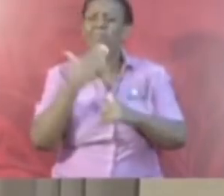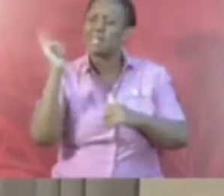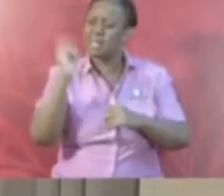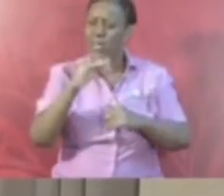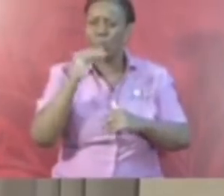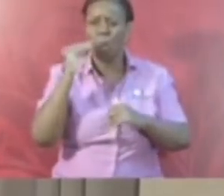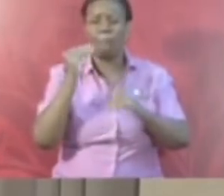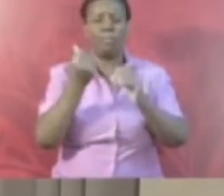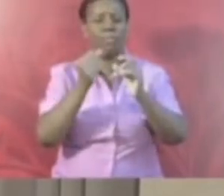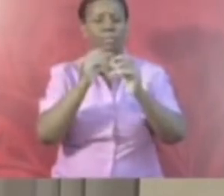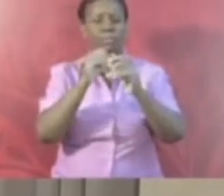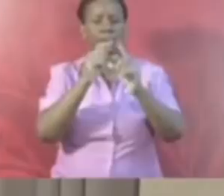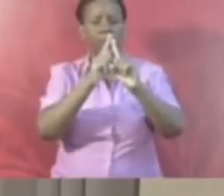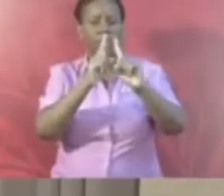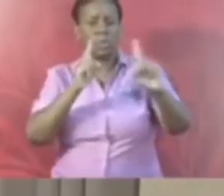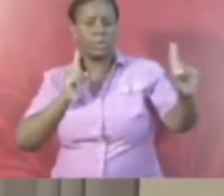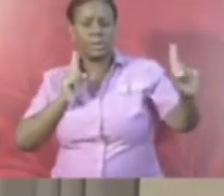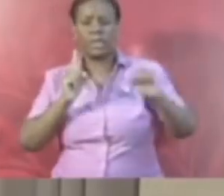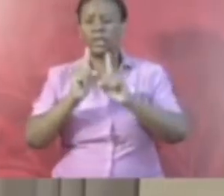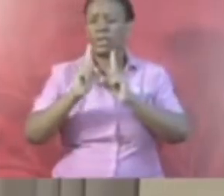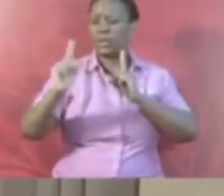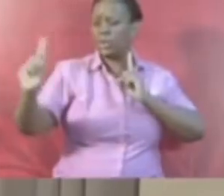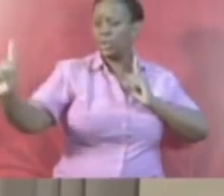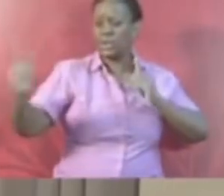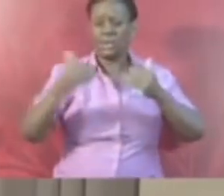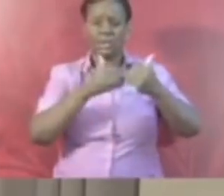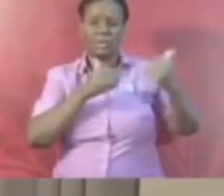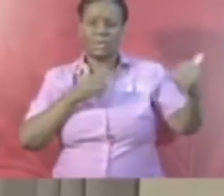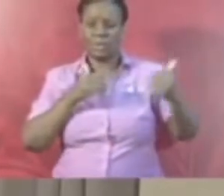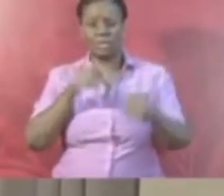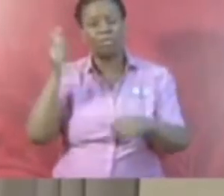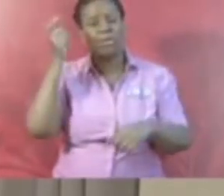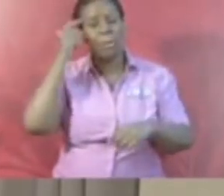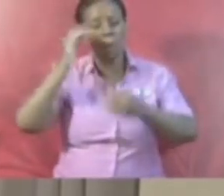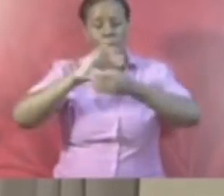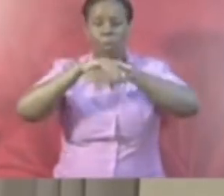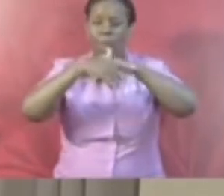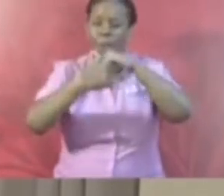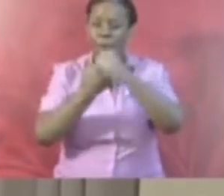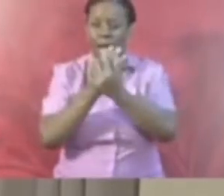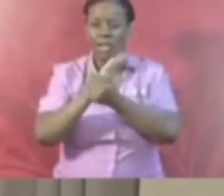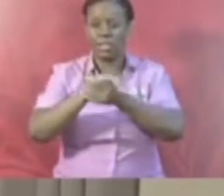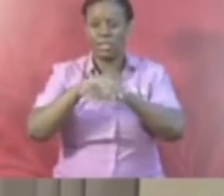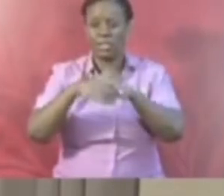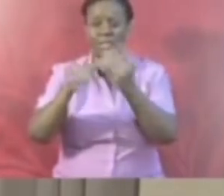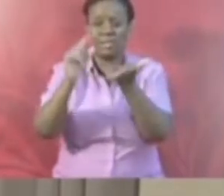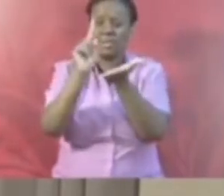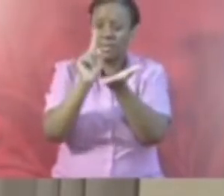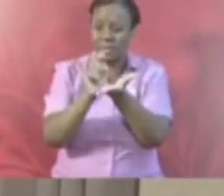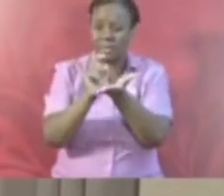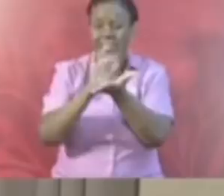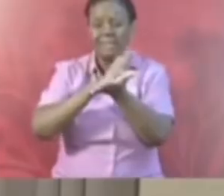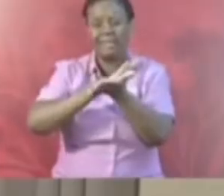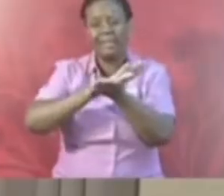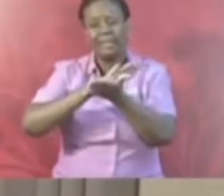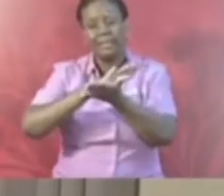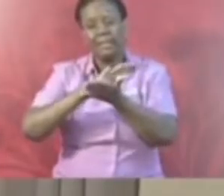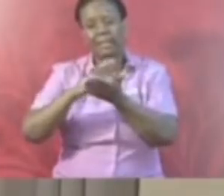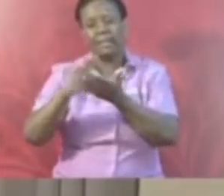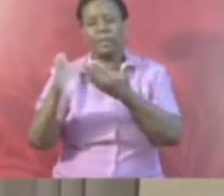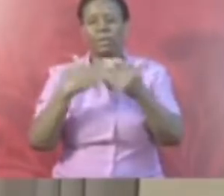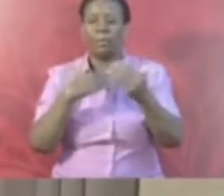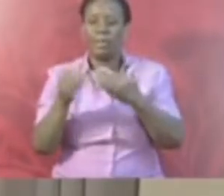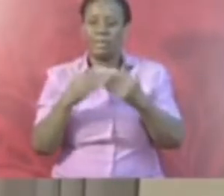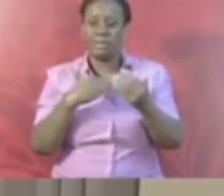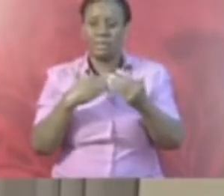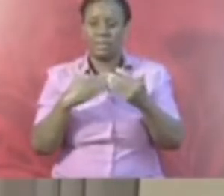humanly possible. Wash your hands, sanitizers, whatever. And I think the last measure